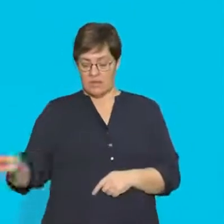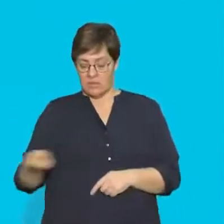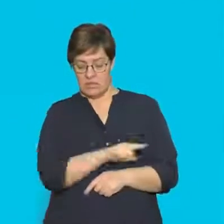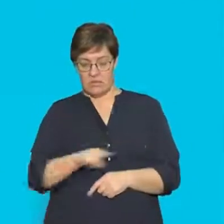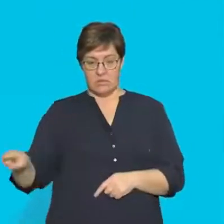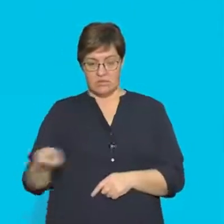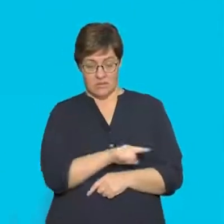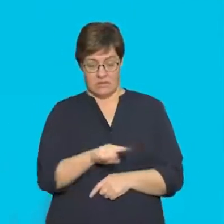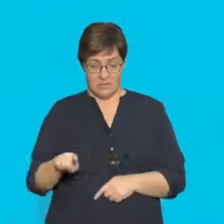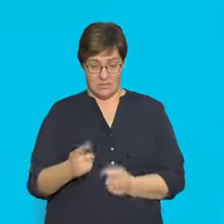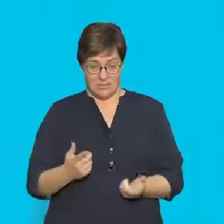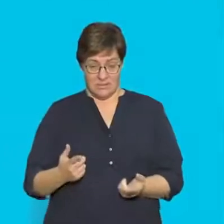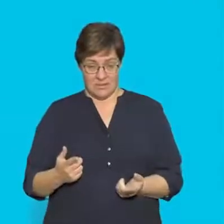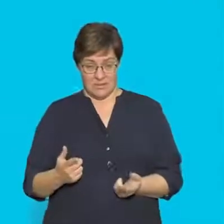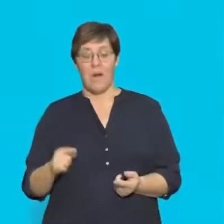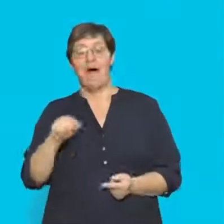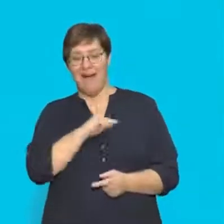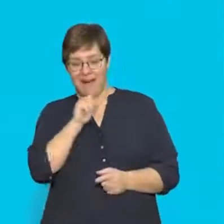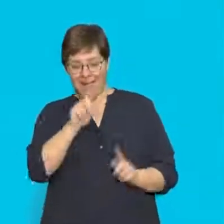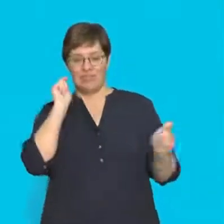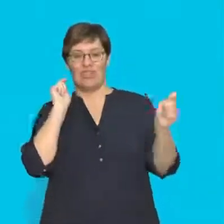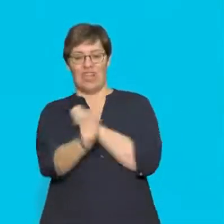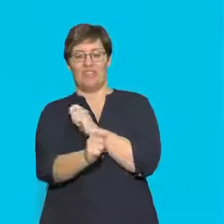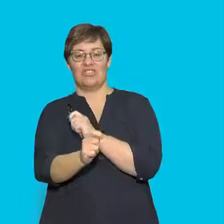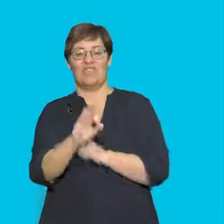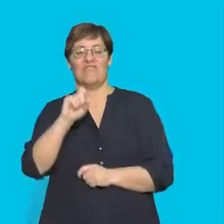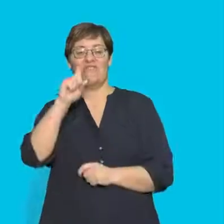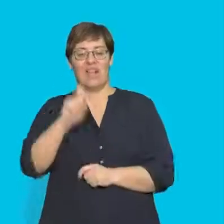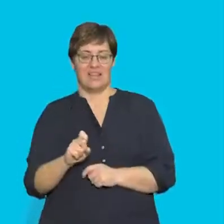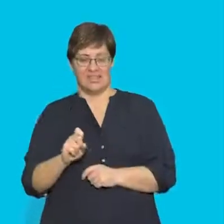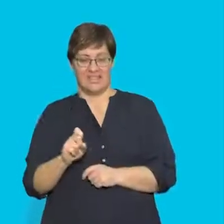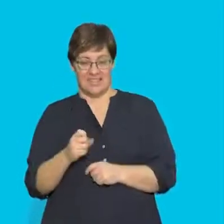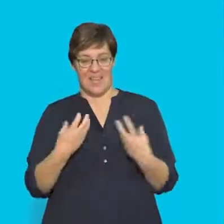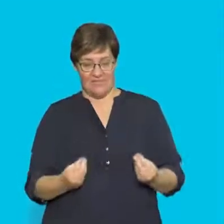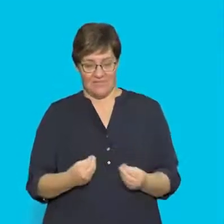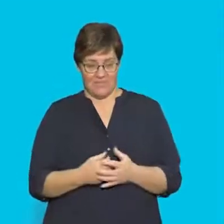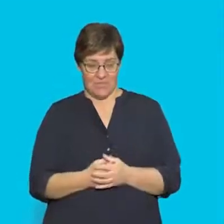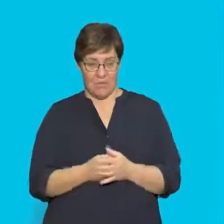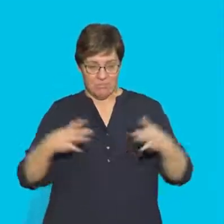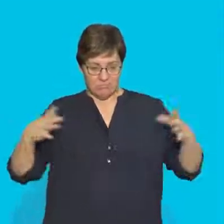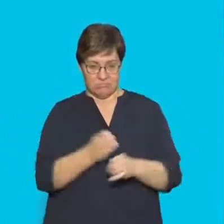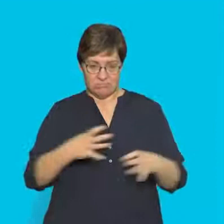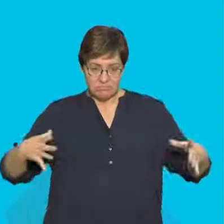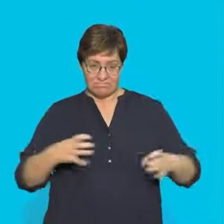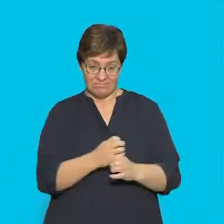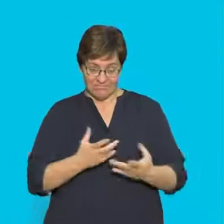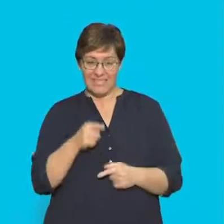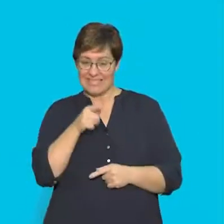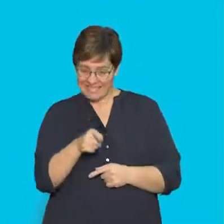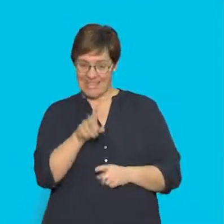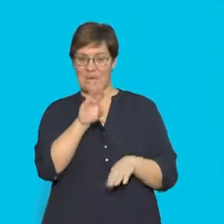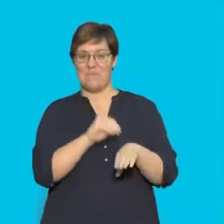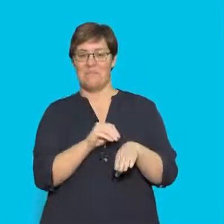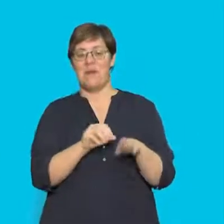coil, that's when we get a change in magnetic flux. Those factors are really important. And